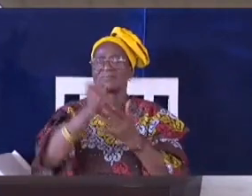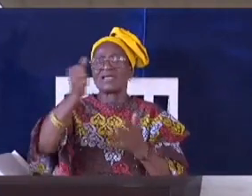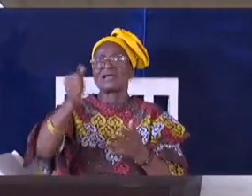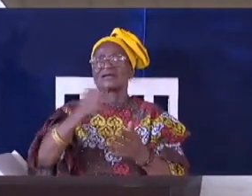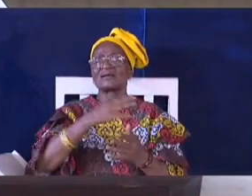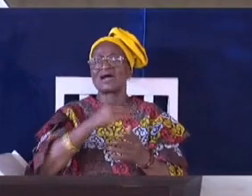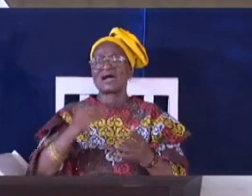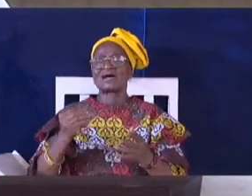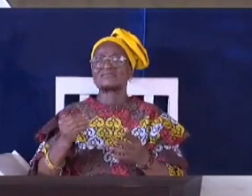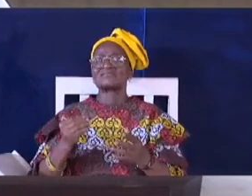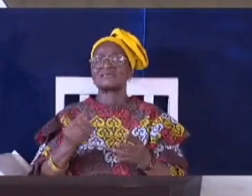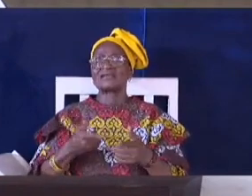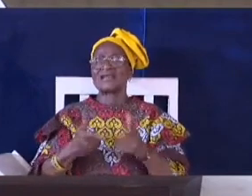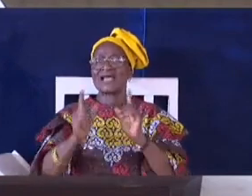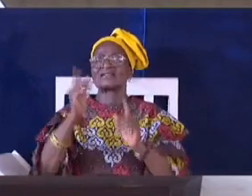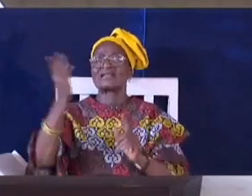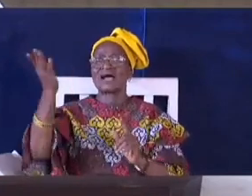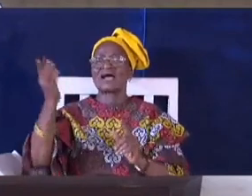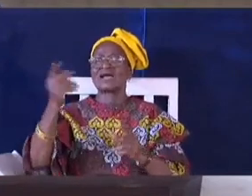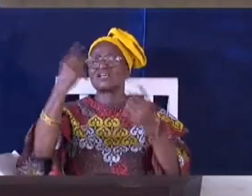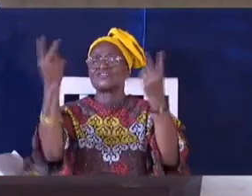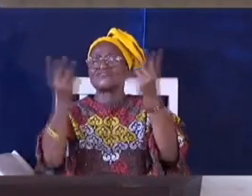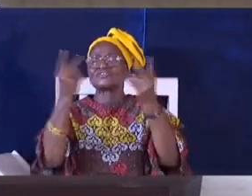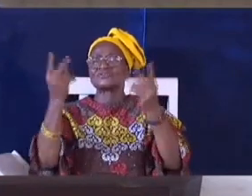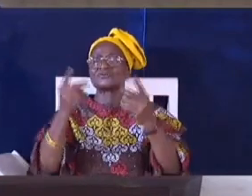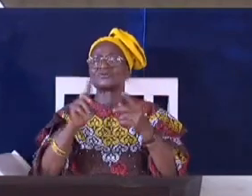And let their victory be total.